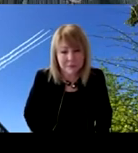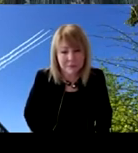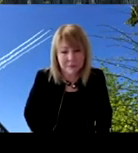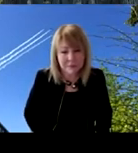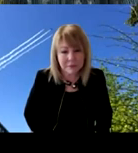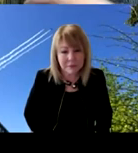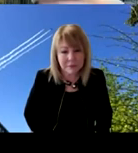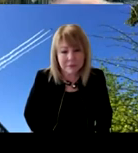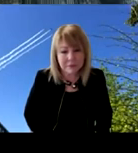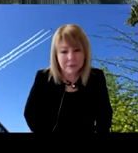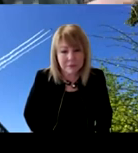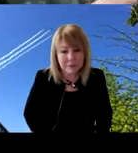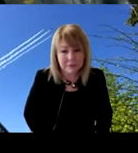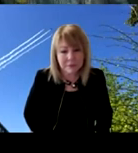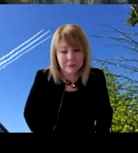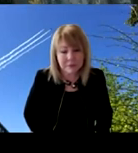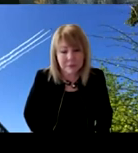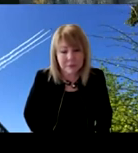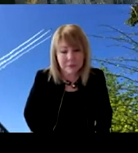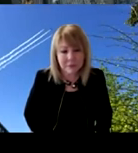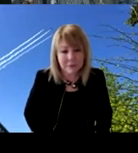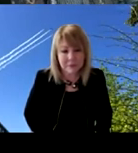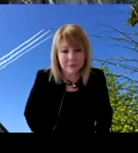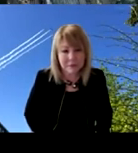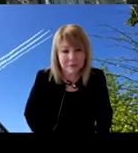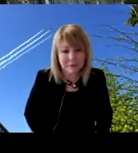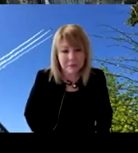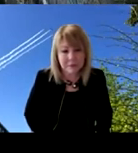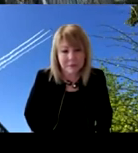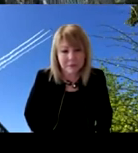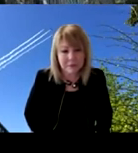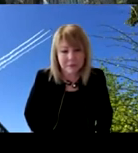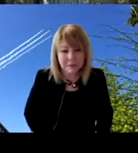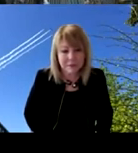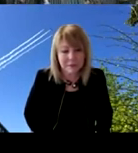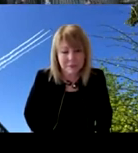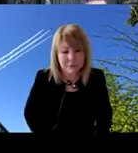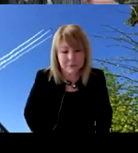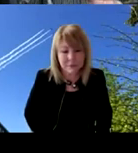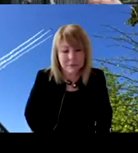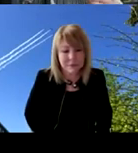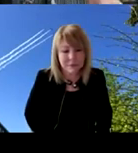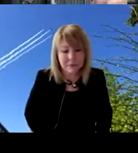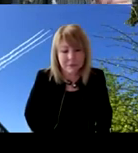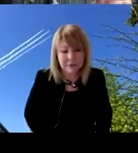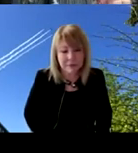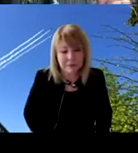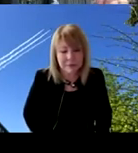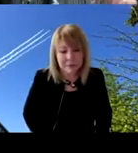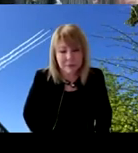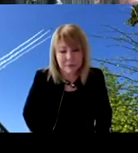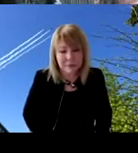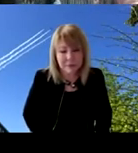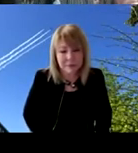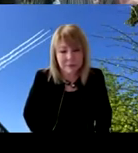work started, and we have been waiting for quite a while to really get your all